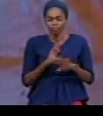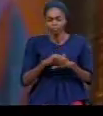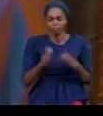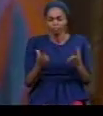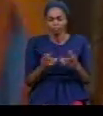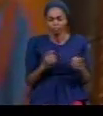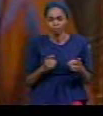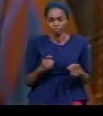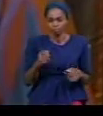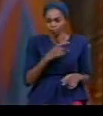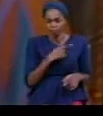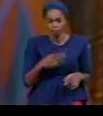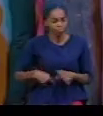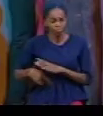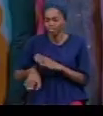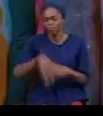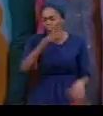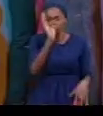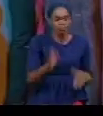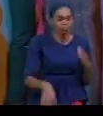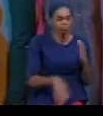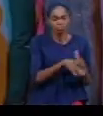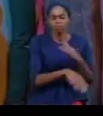King! Get out!